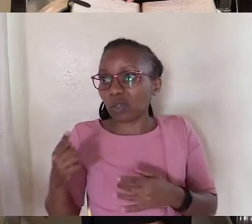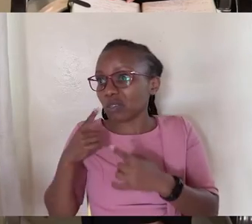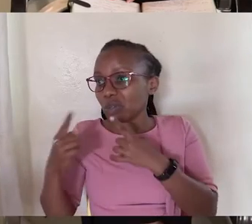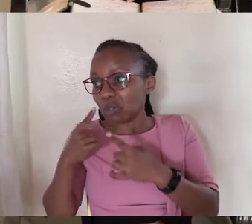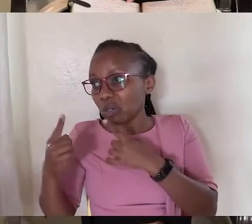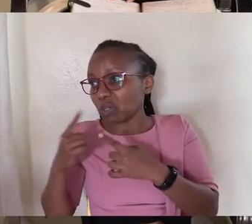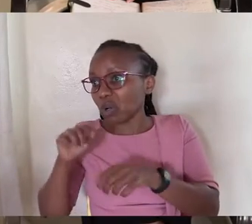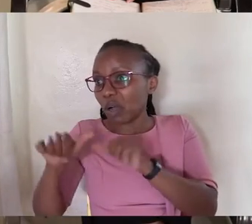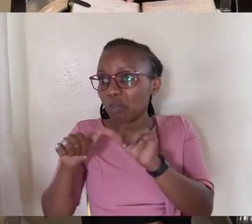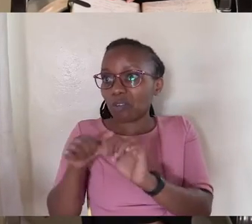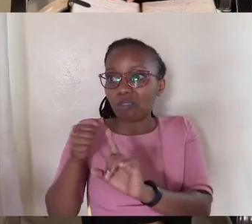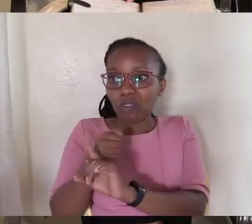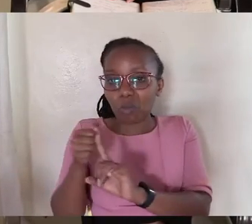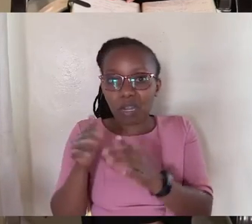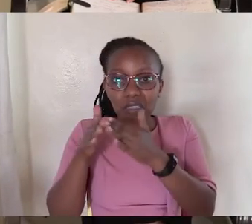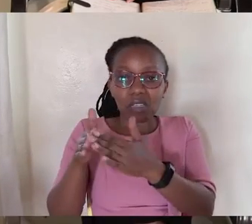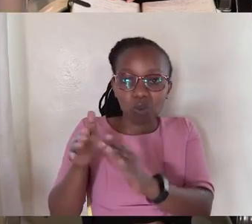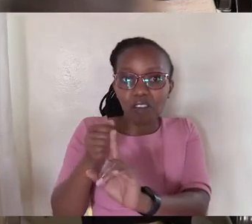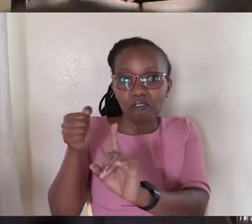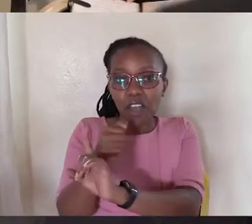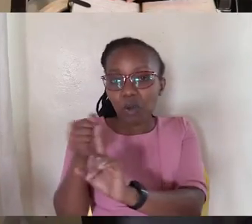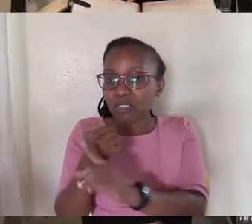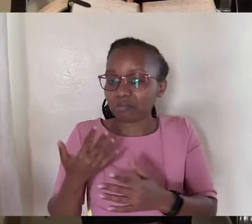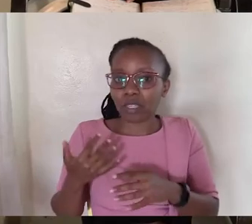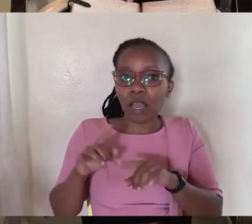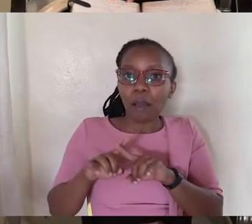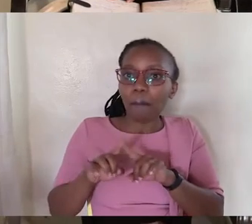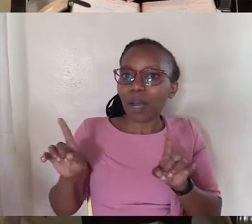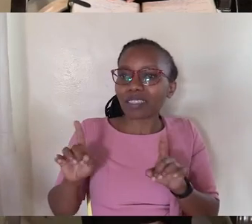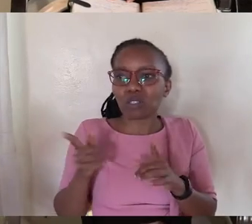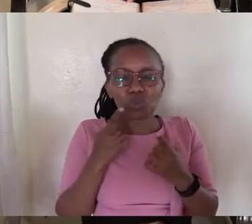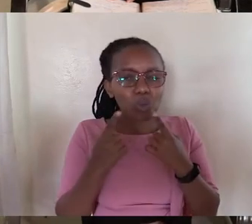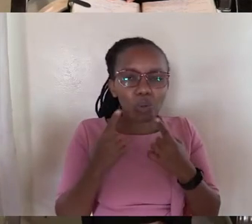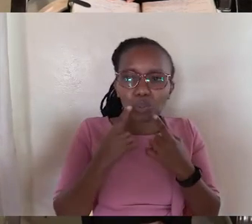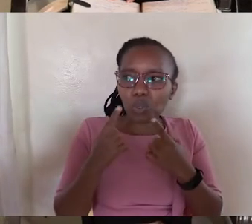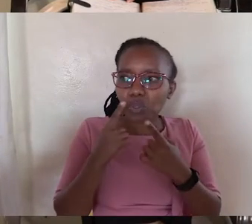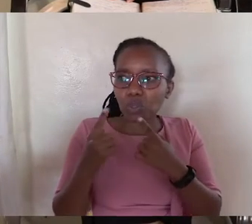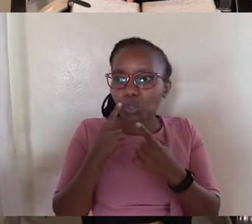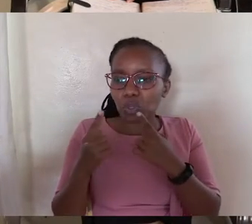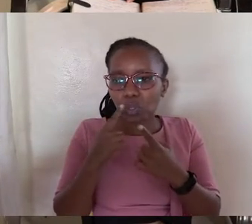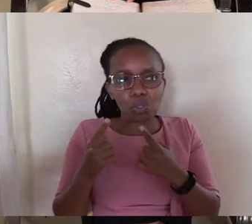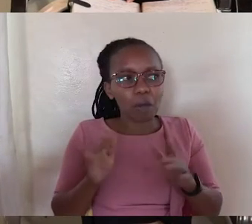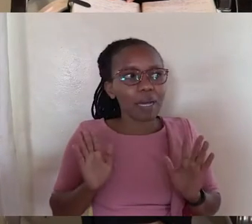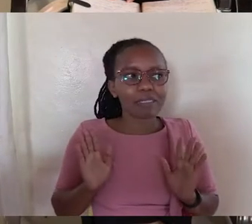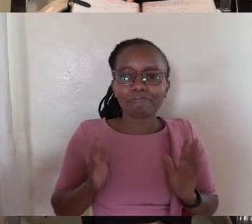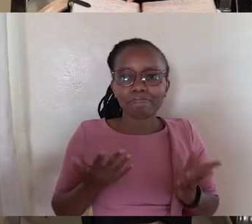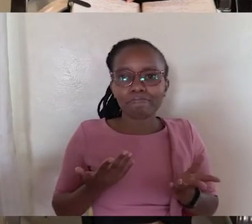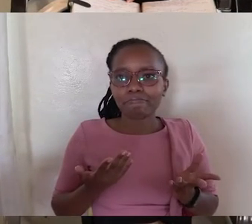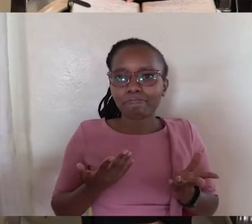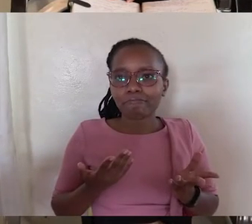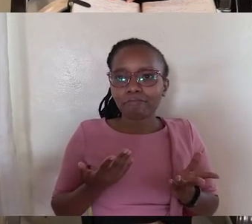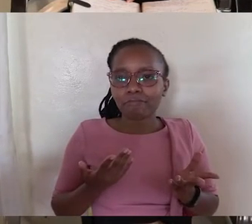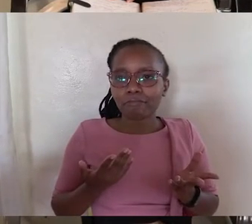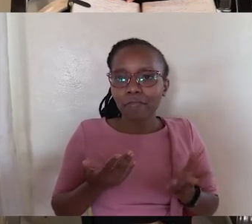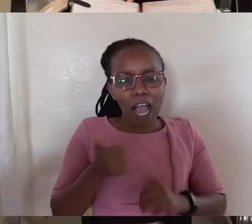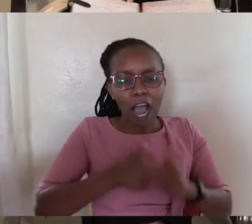about violence, and you're going to talk about sexual violence, but it will just be talk from a podium. It will not be anything